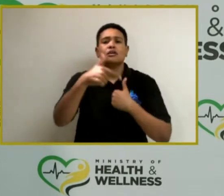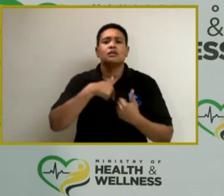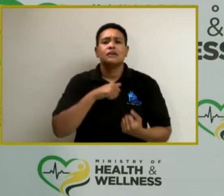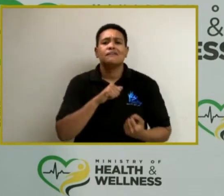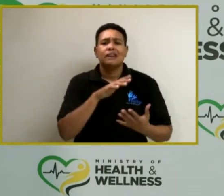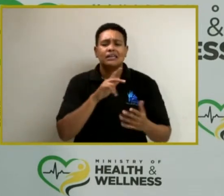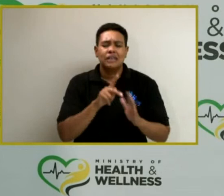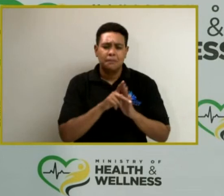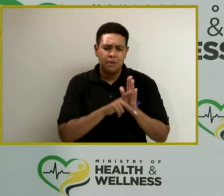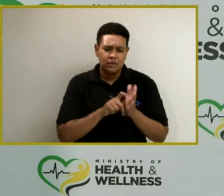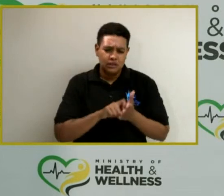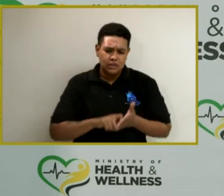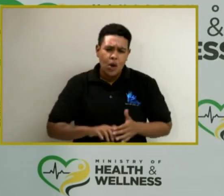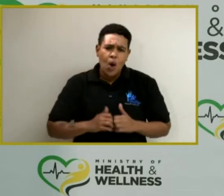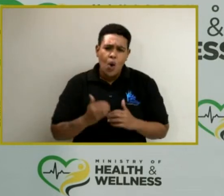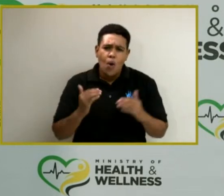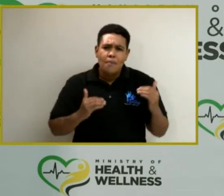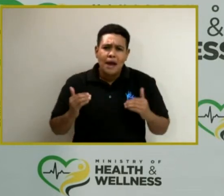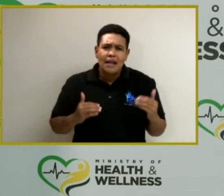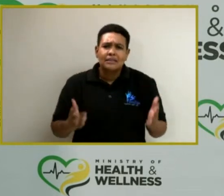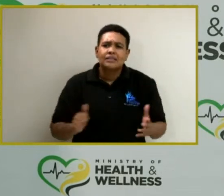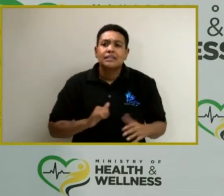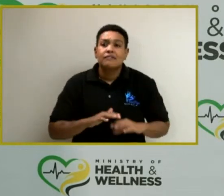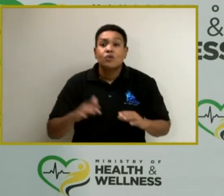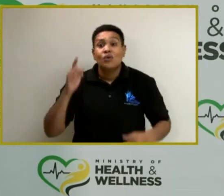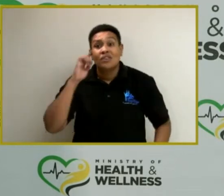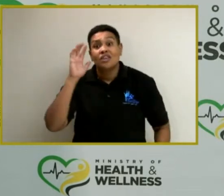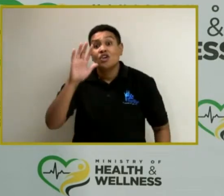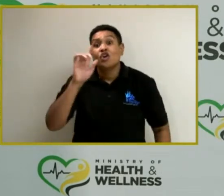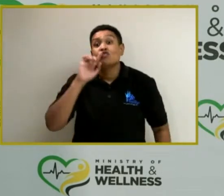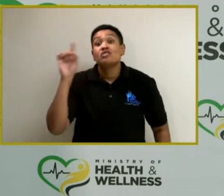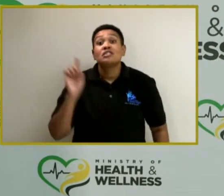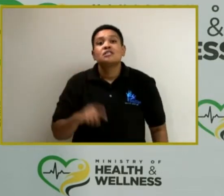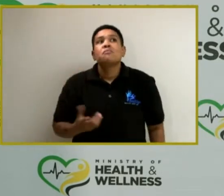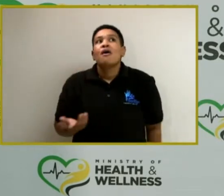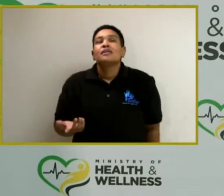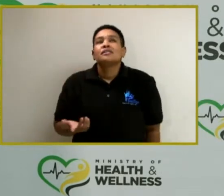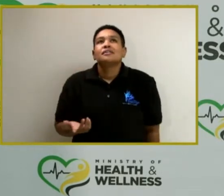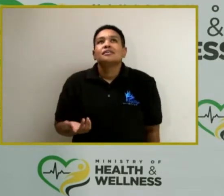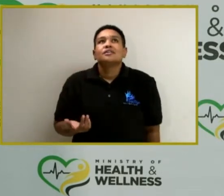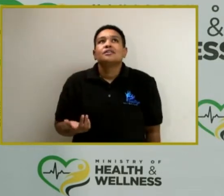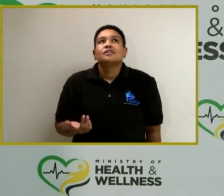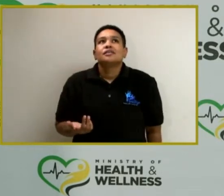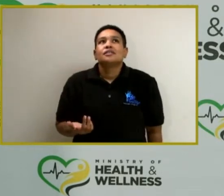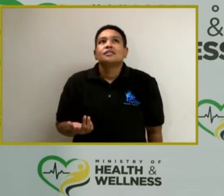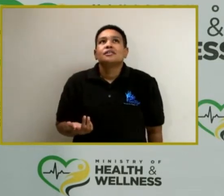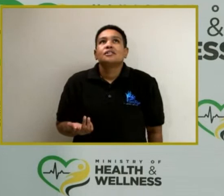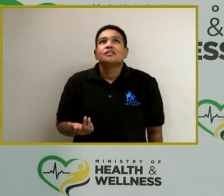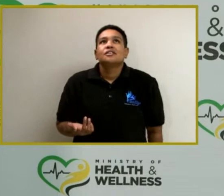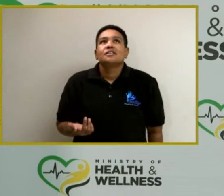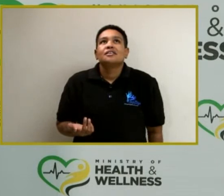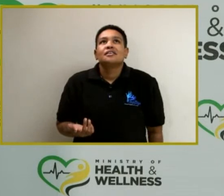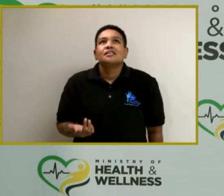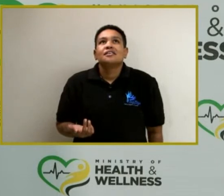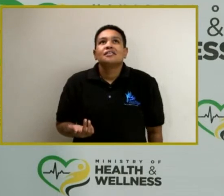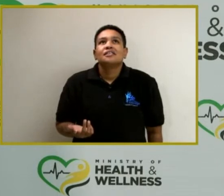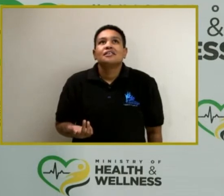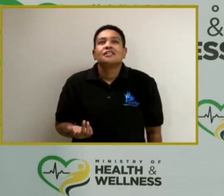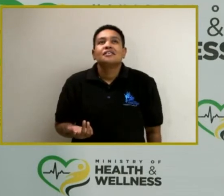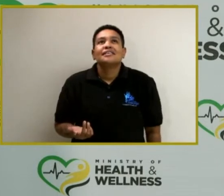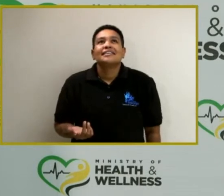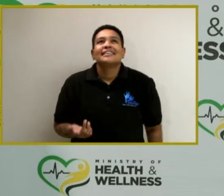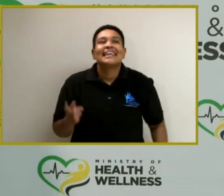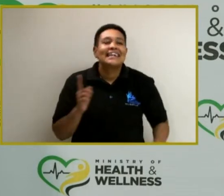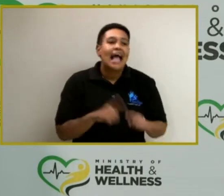do we balance that? So I don't think your response is going to get, it can't be a